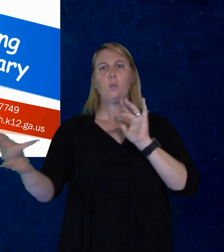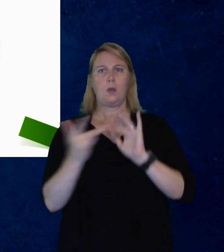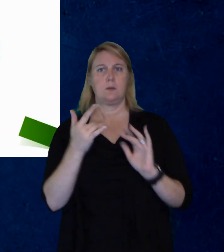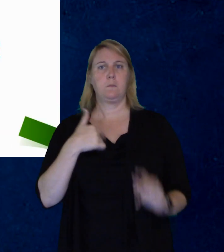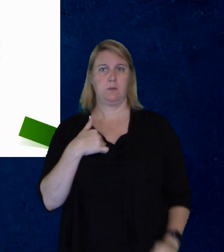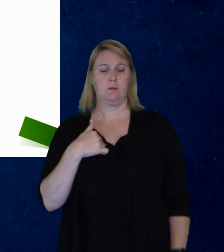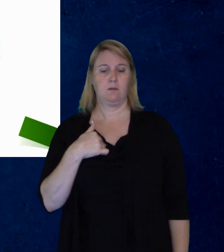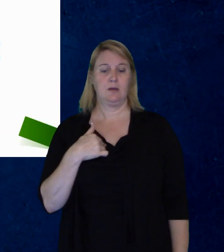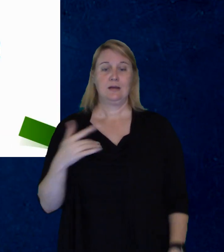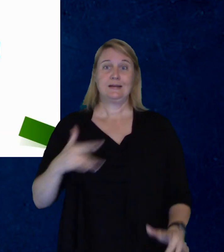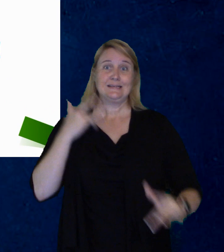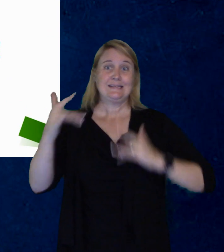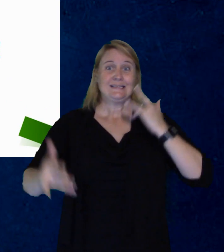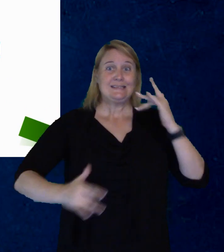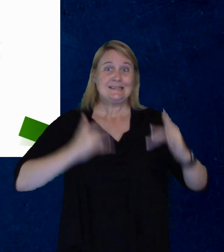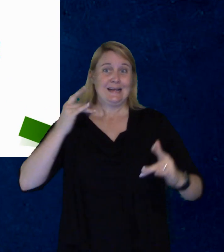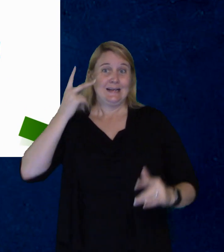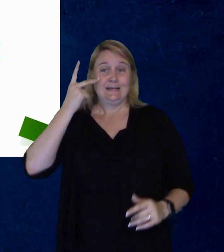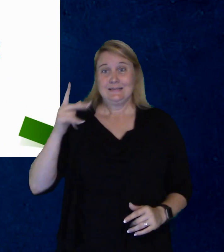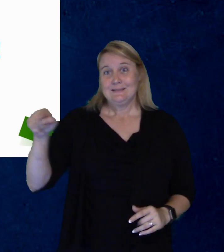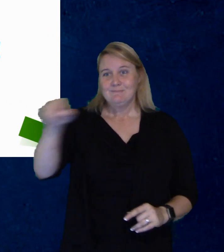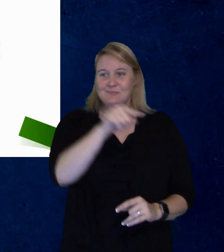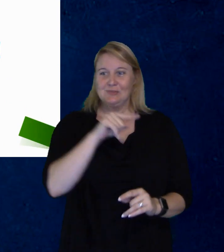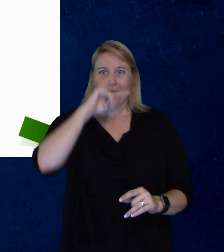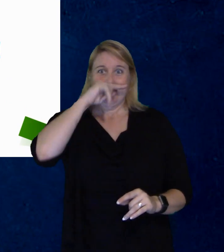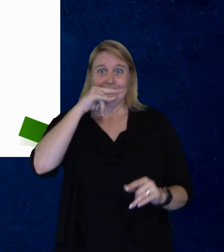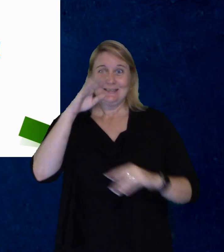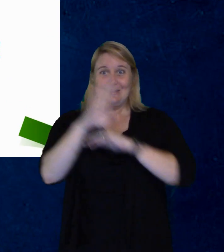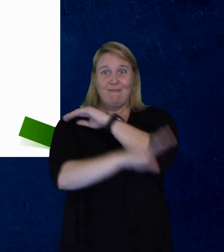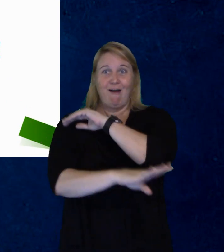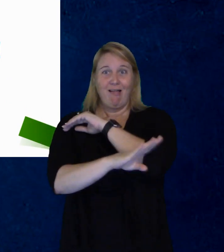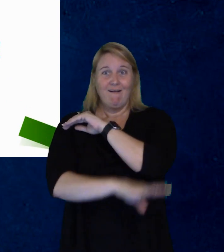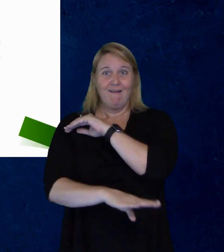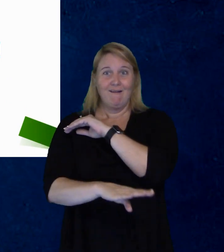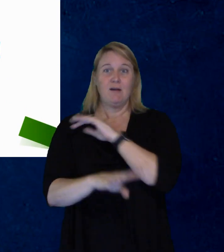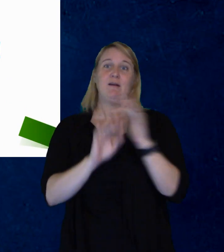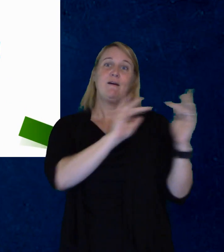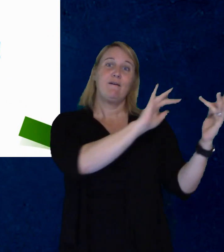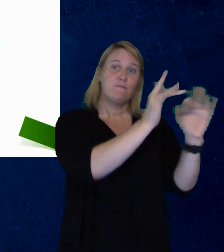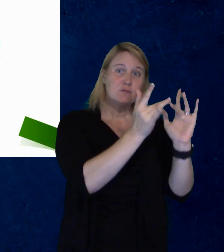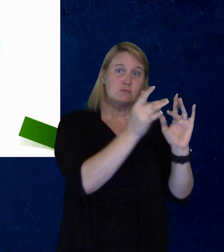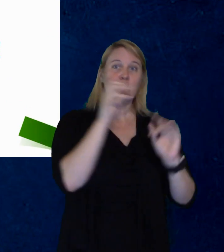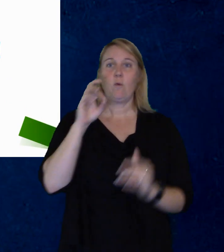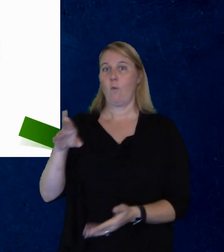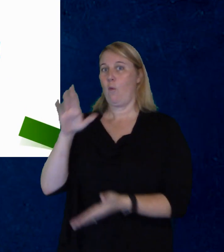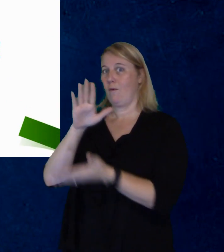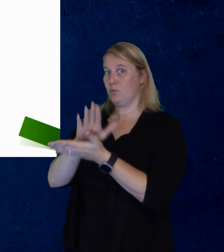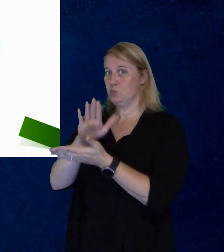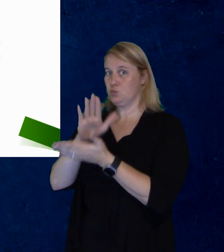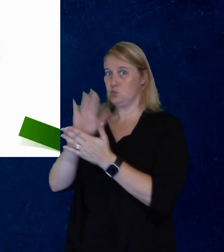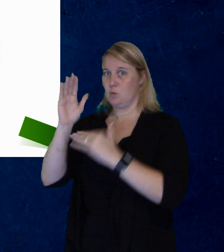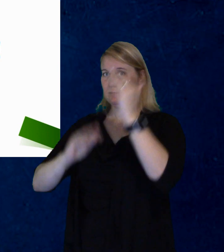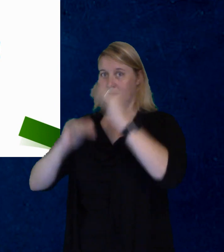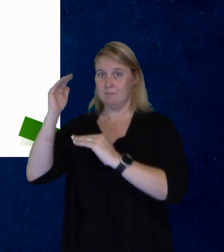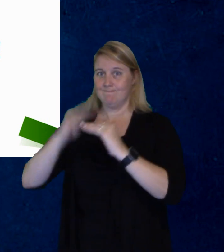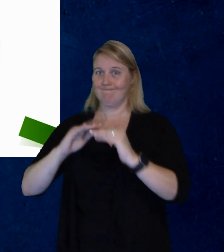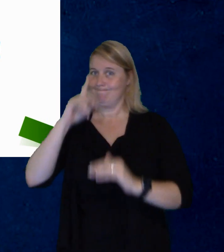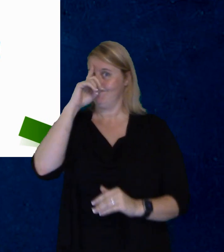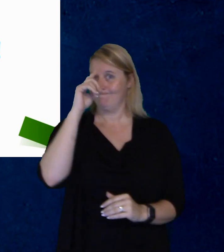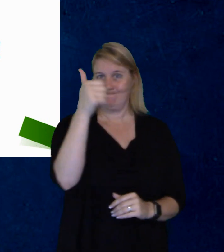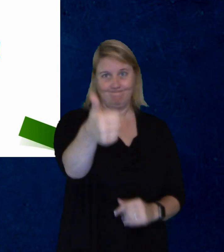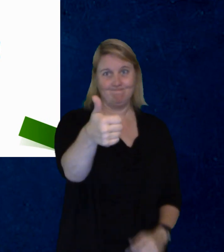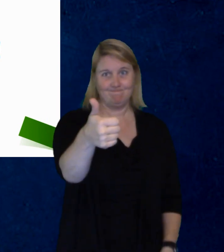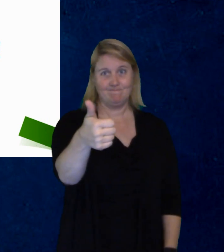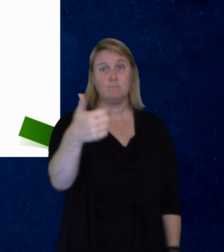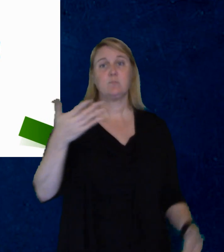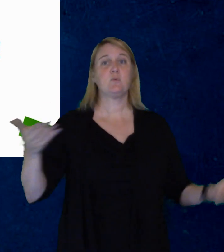we are so excited to see your child this fall, either virtually or in person. Either way you choose, we are here to